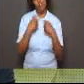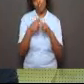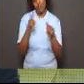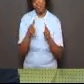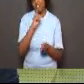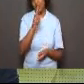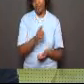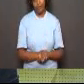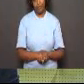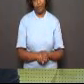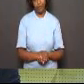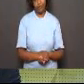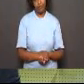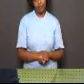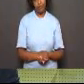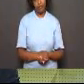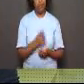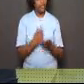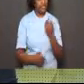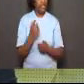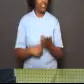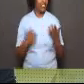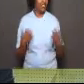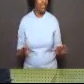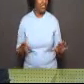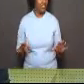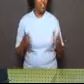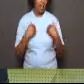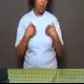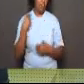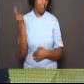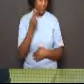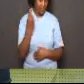regional governments. We have discussed the